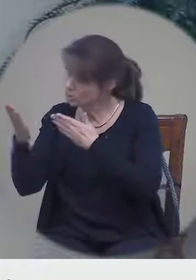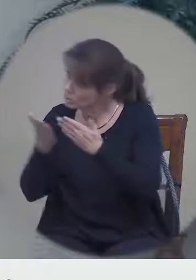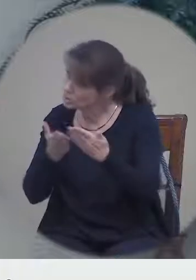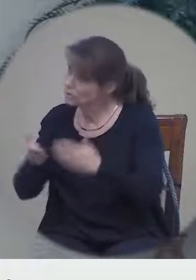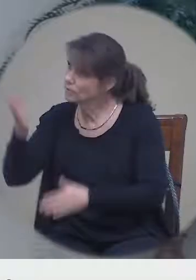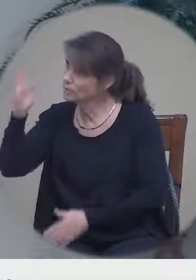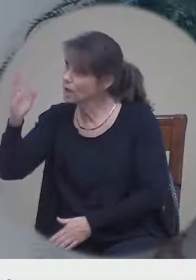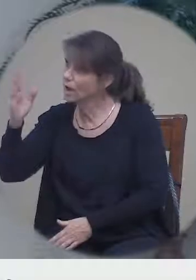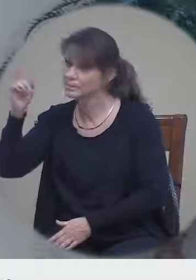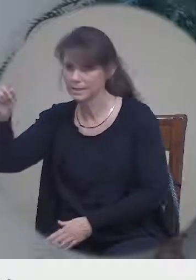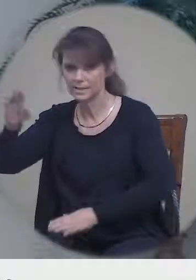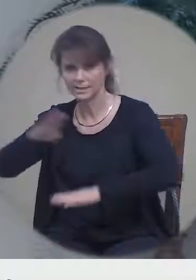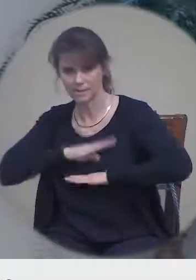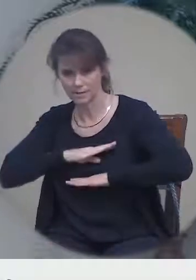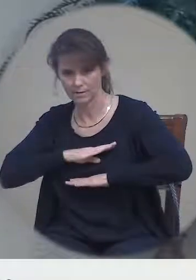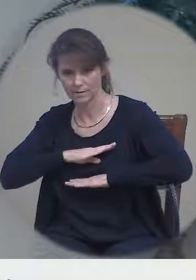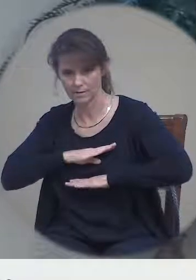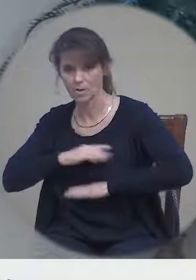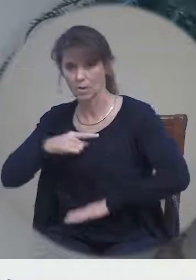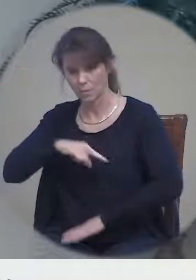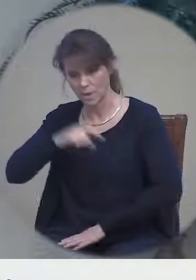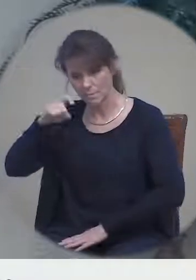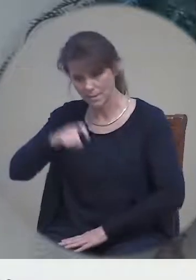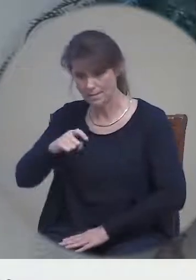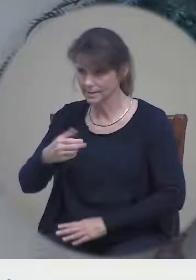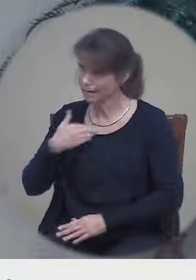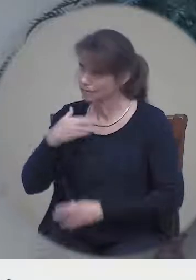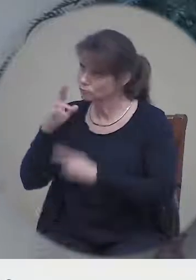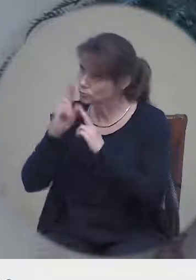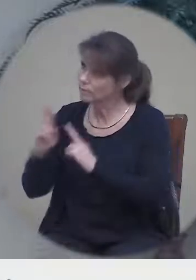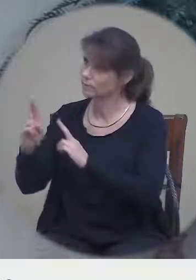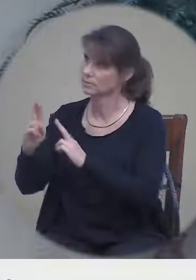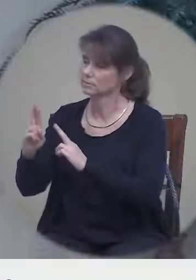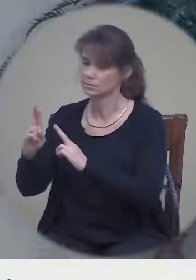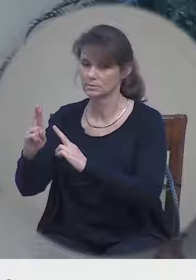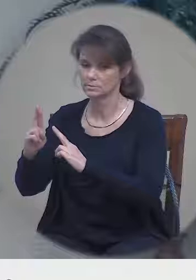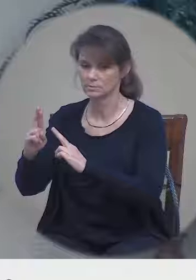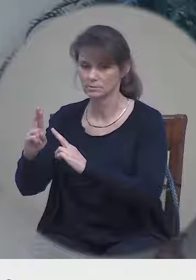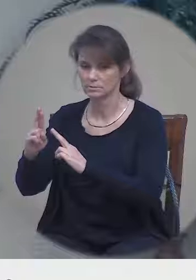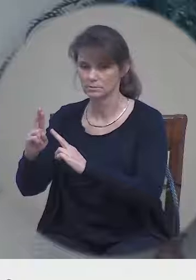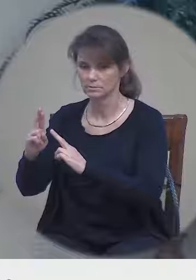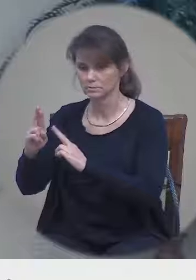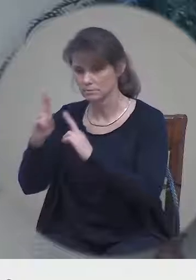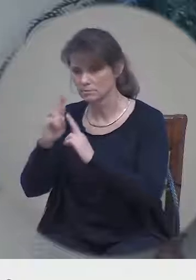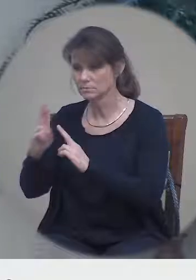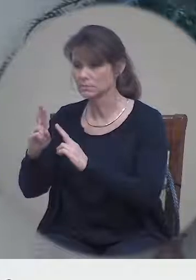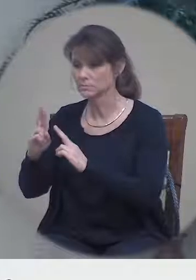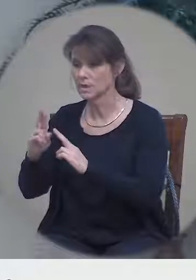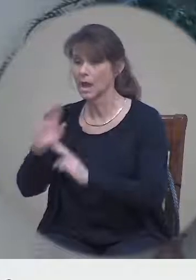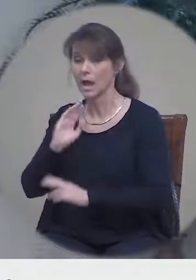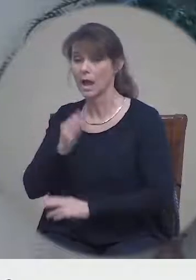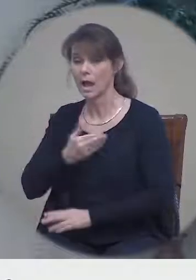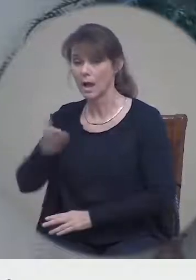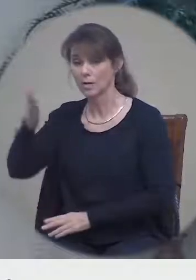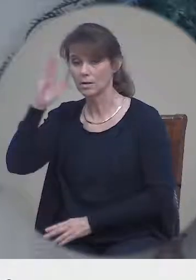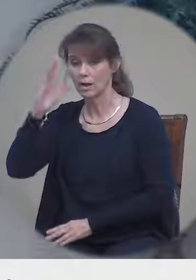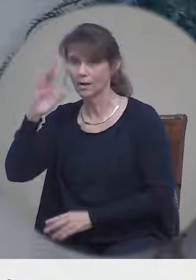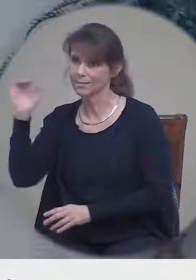acceptably with reverence and godly fear, for our God is a consuming